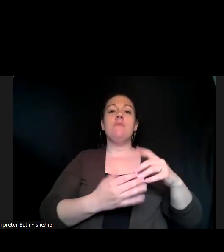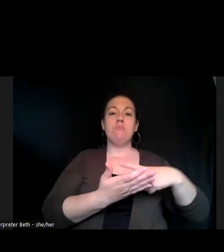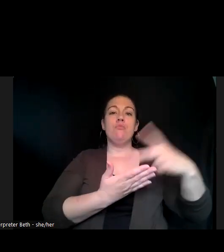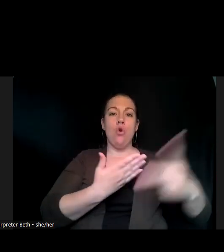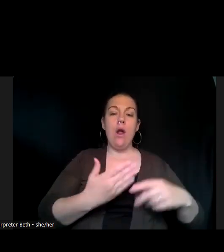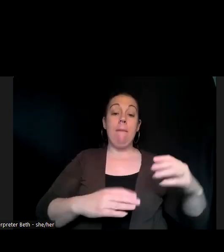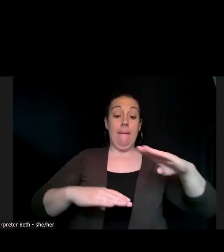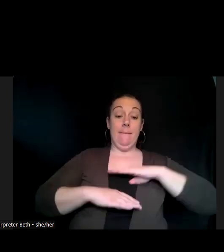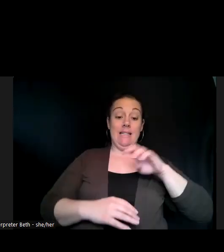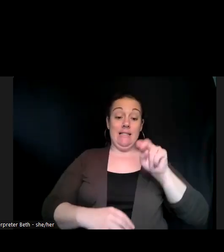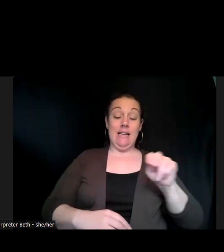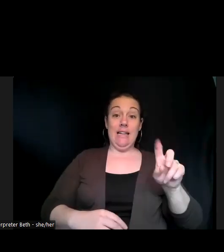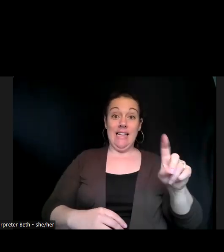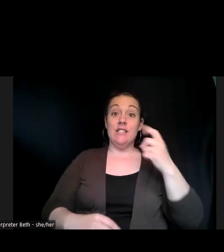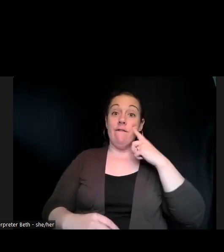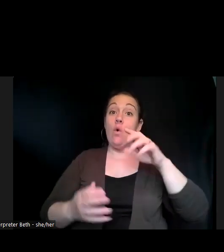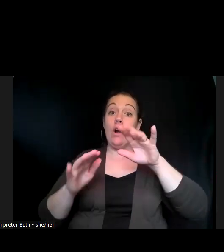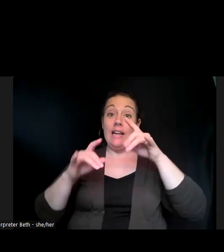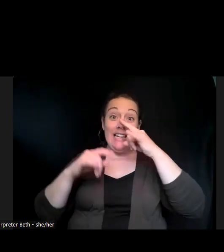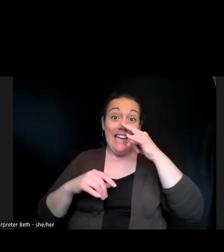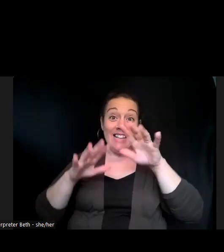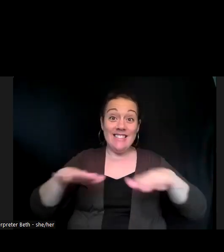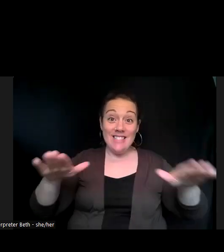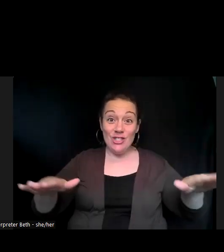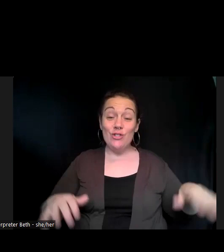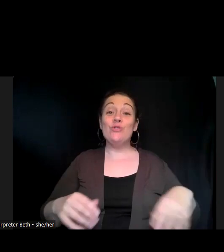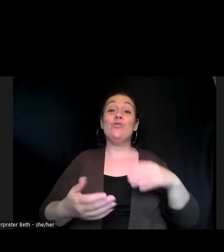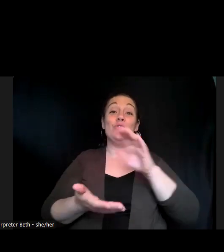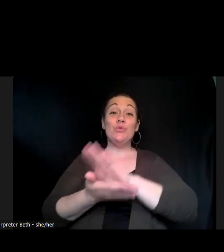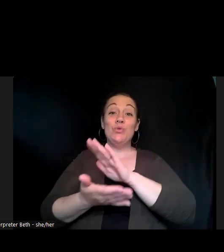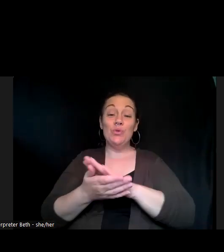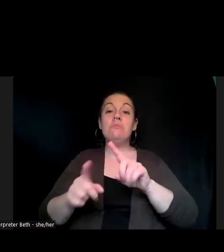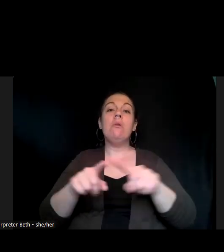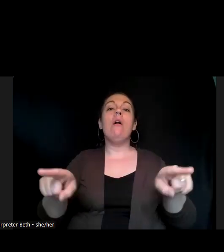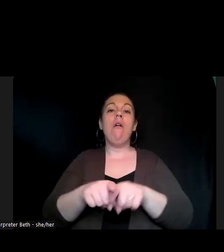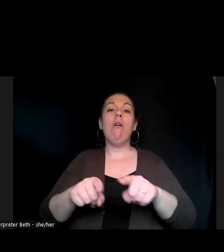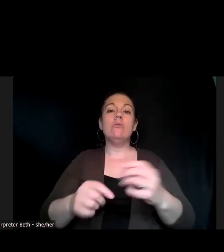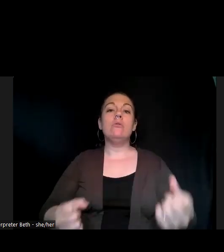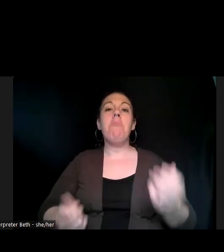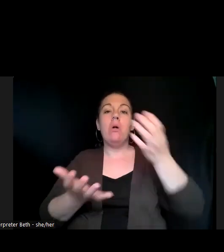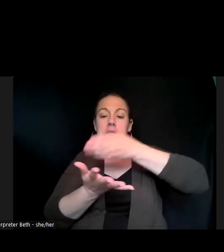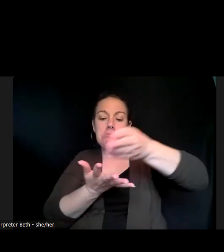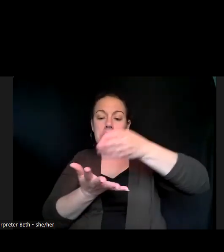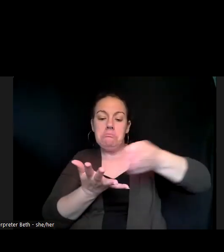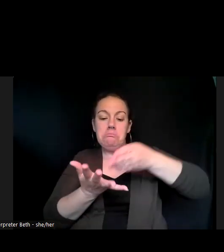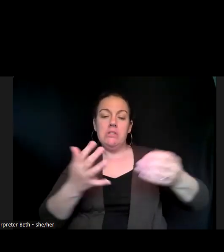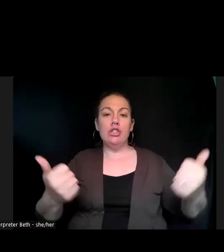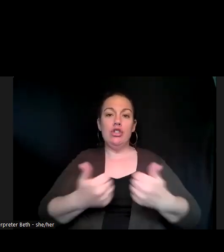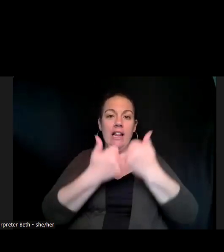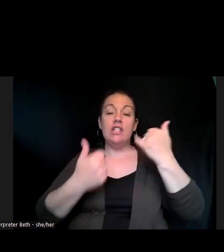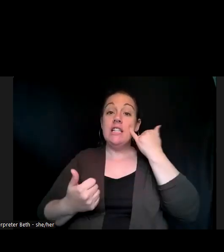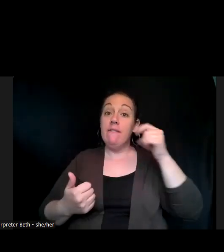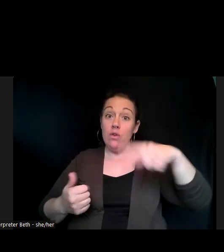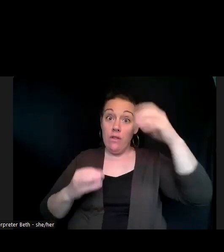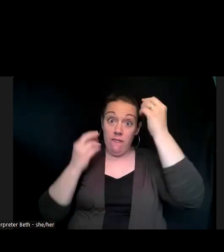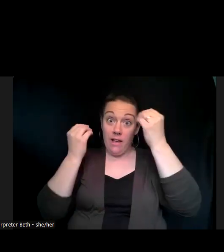also provides a runway to test what works in addressing long-term and multi-pronged challenges. If you're thinking about doing innovation in your community or